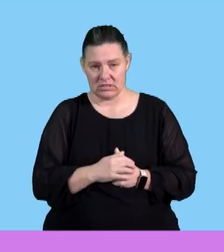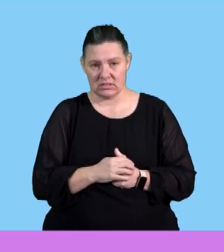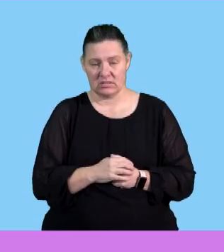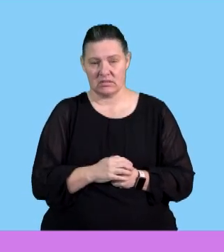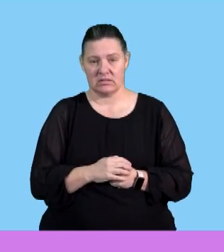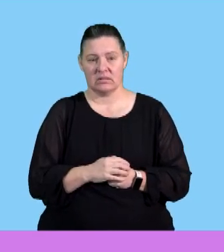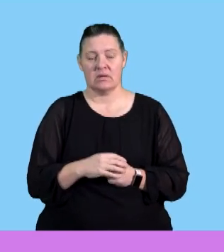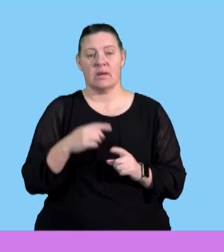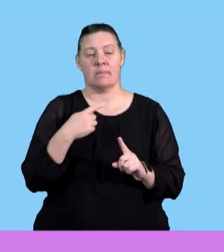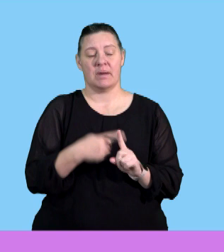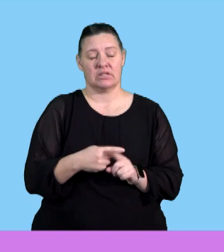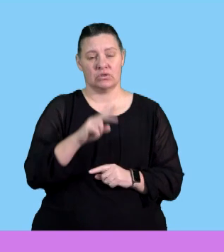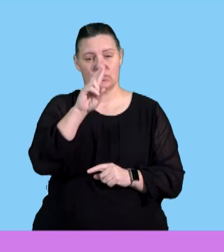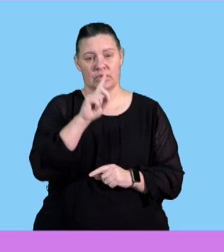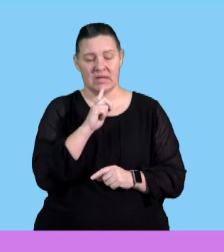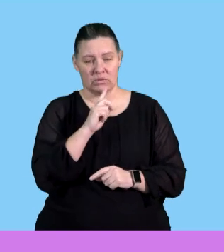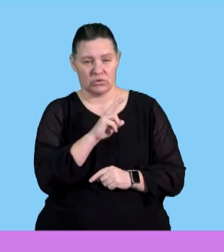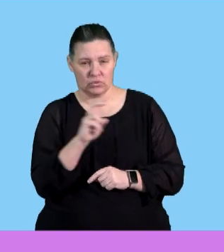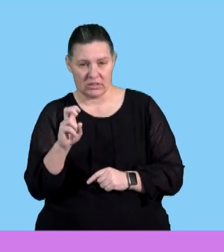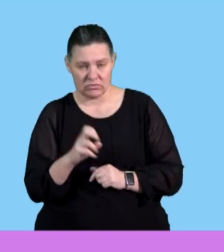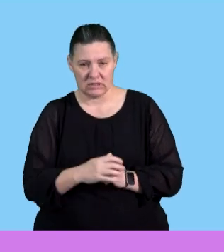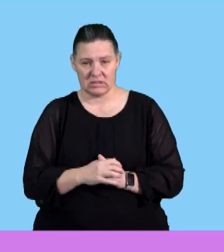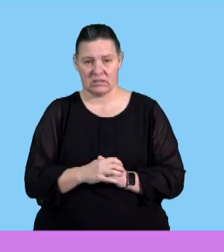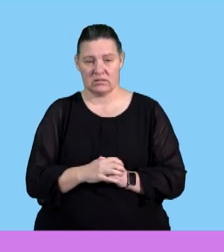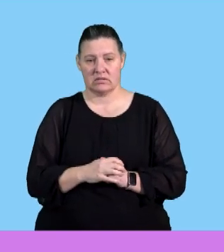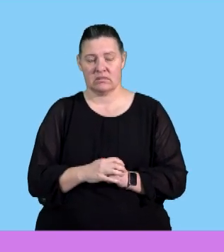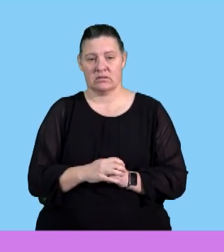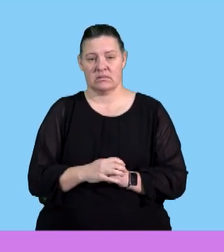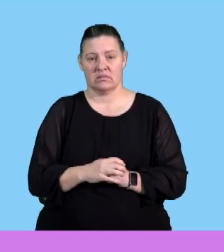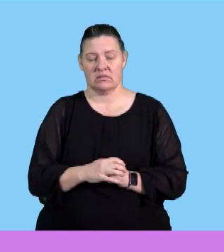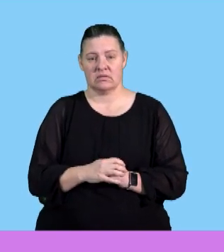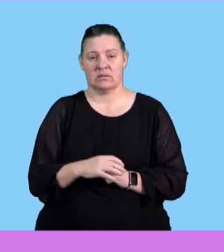4,300 plus 2,200